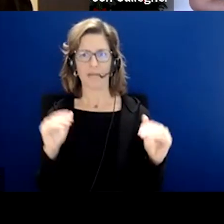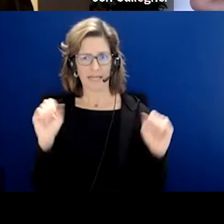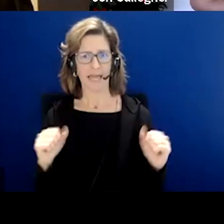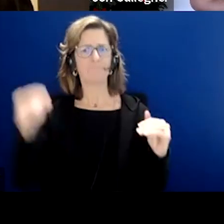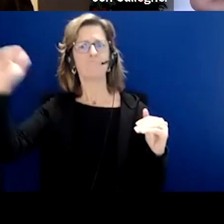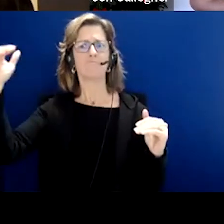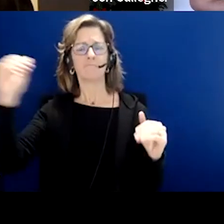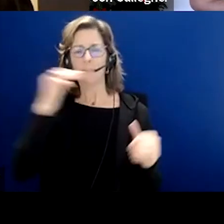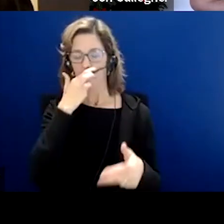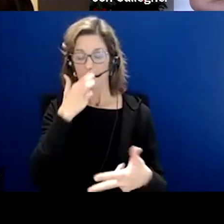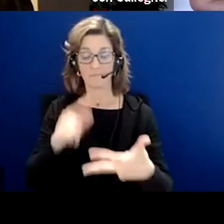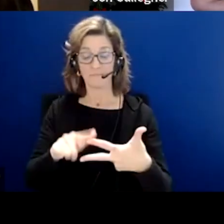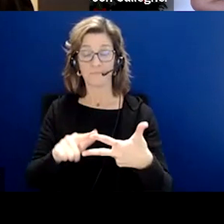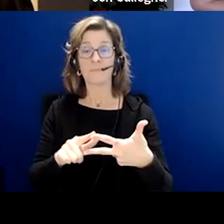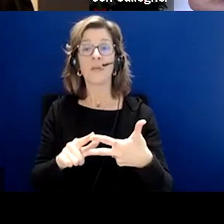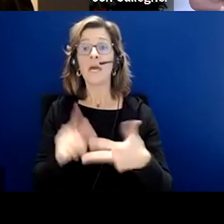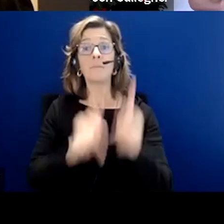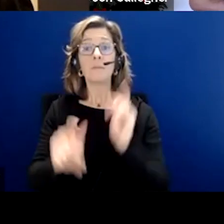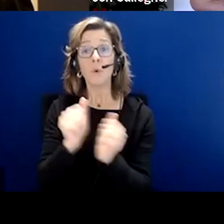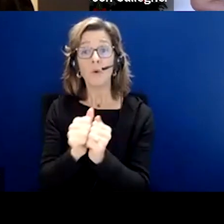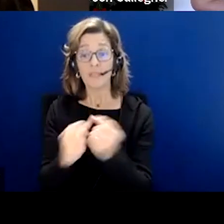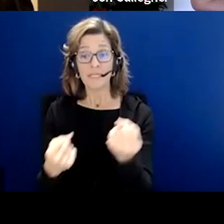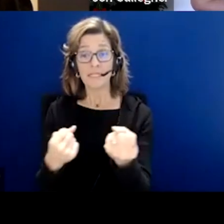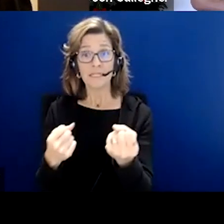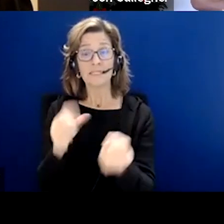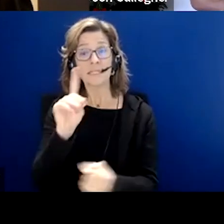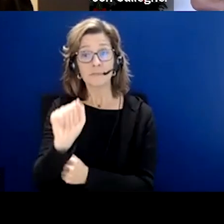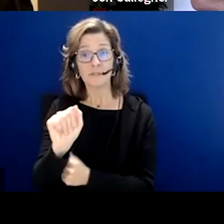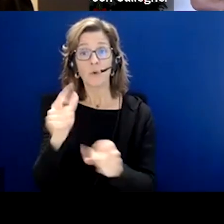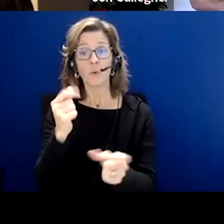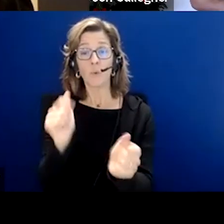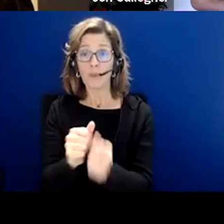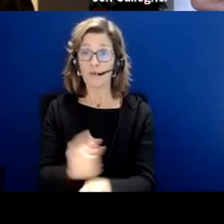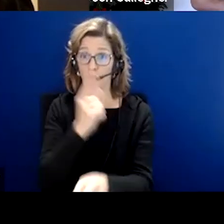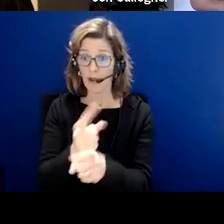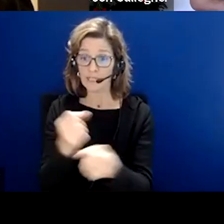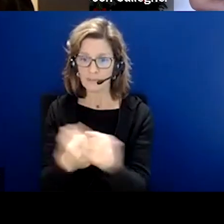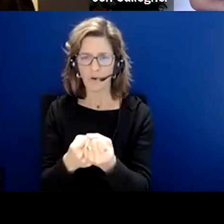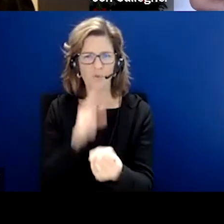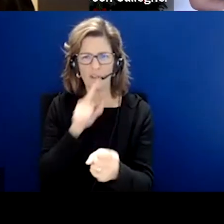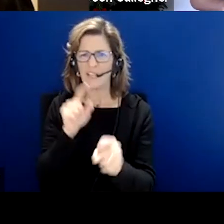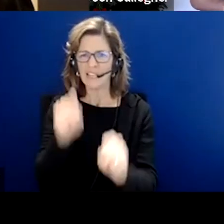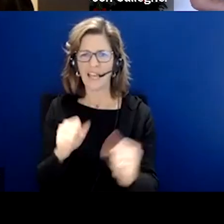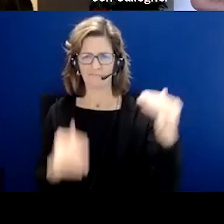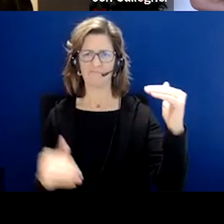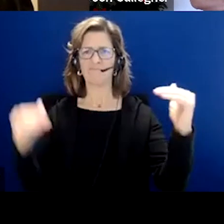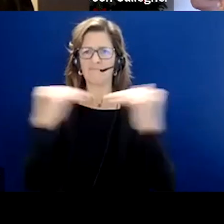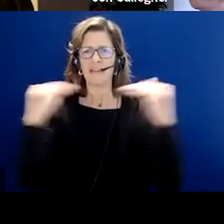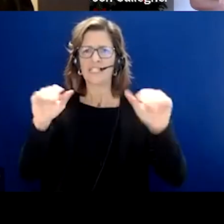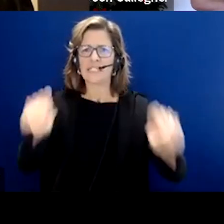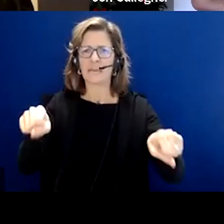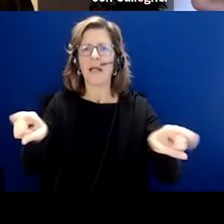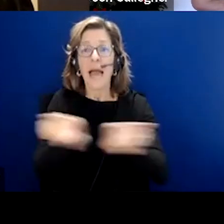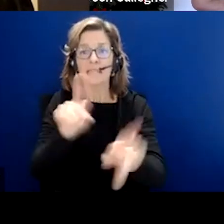with disabilities are just as capable and competent as most persons without disabilities. And finally, I think